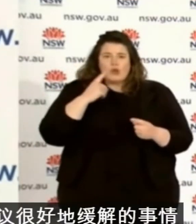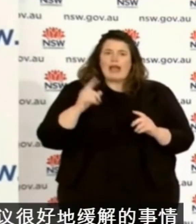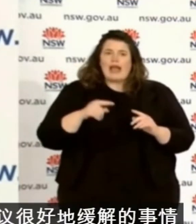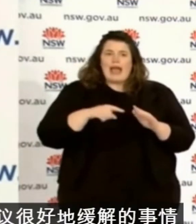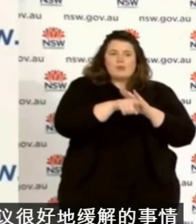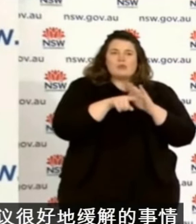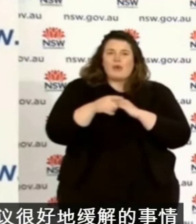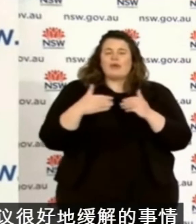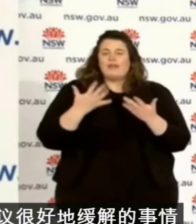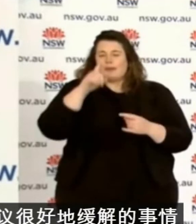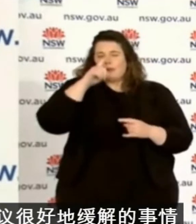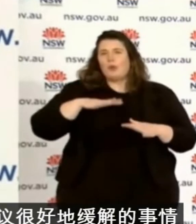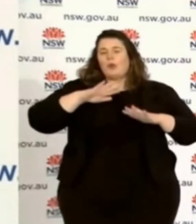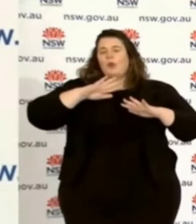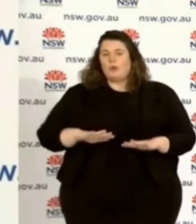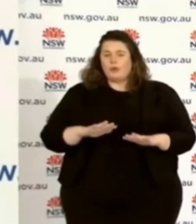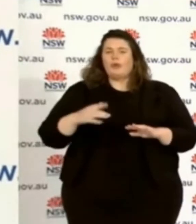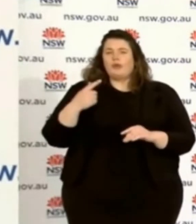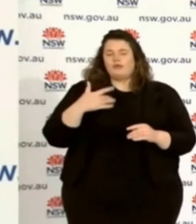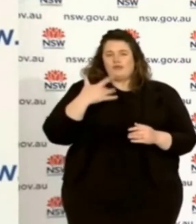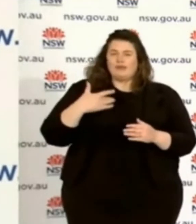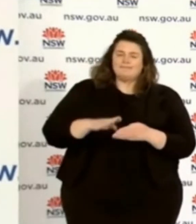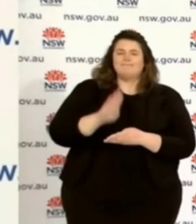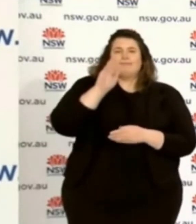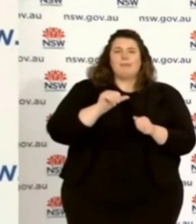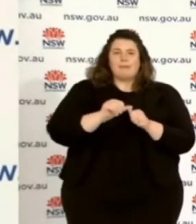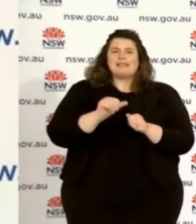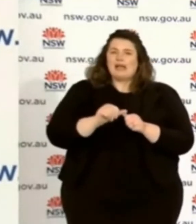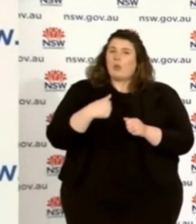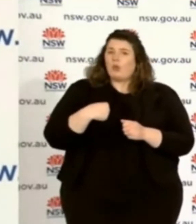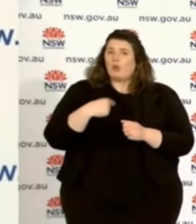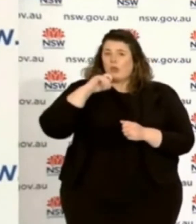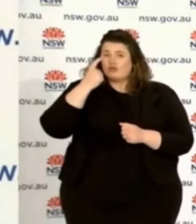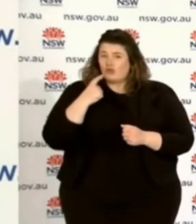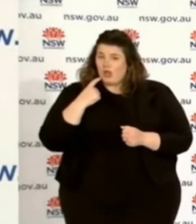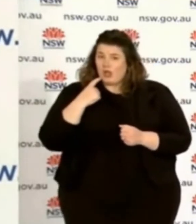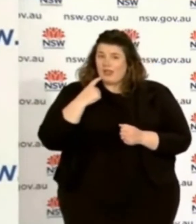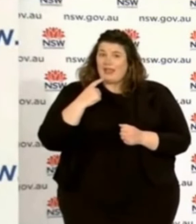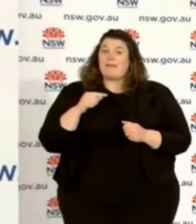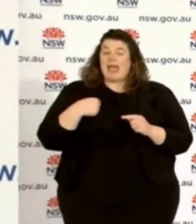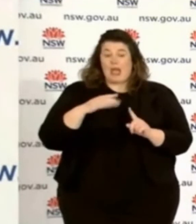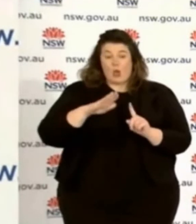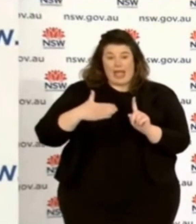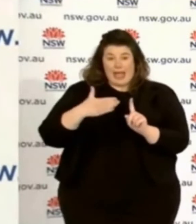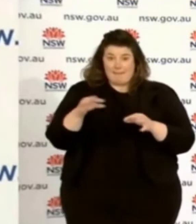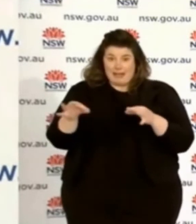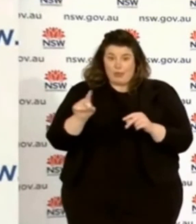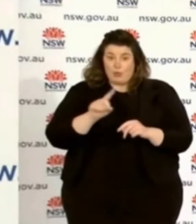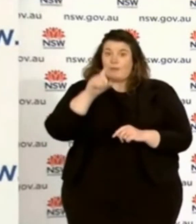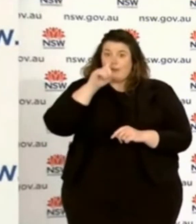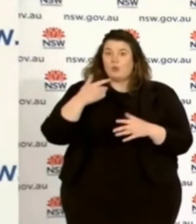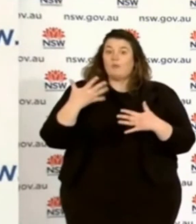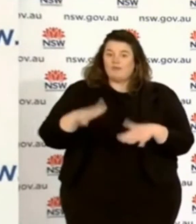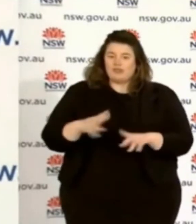can ease before then, well, based on the health advice, we will do that. This is really for double dose vaccinated people who